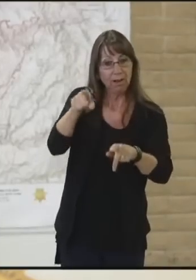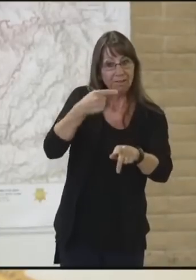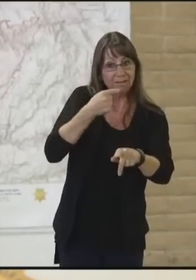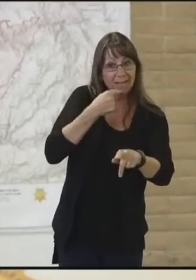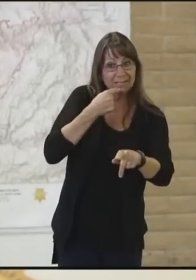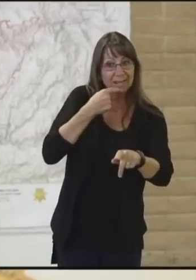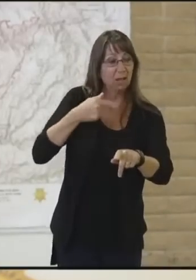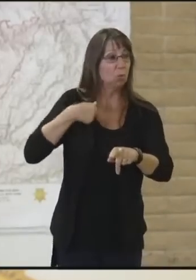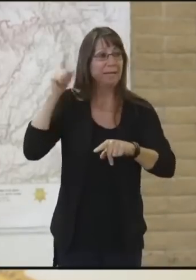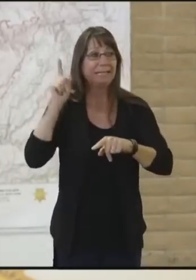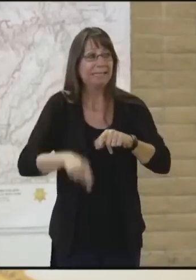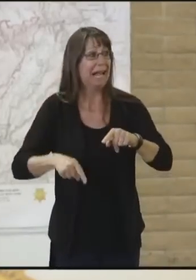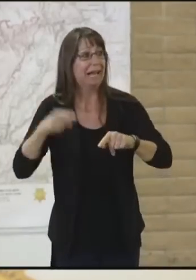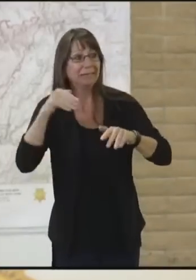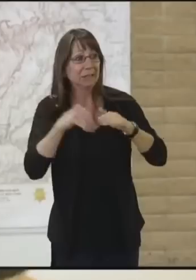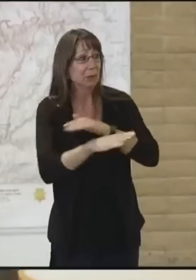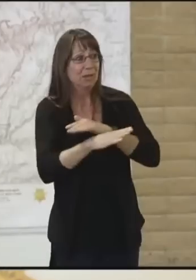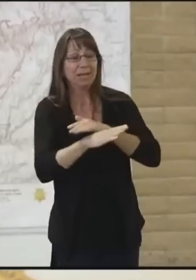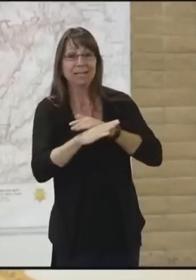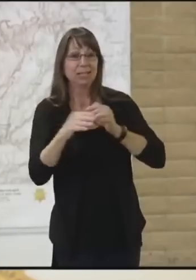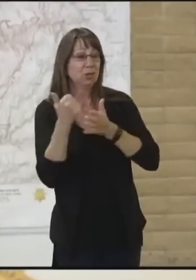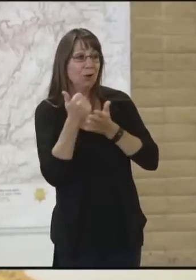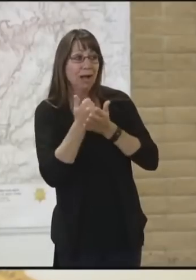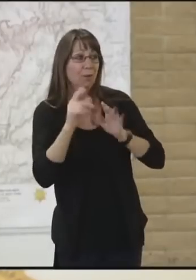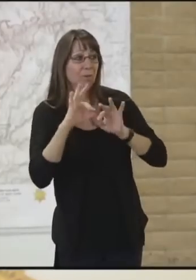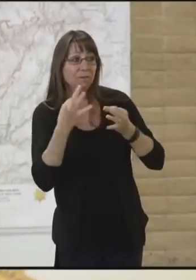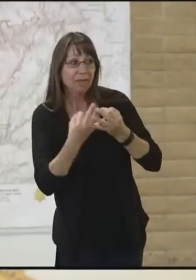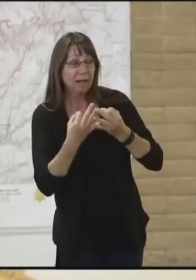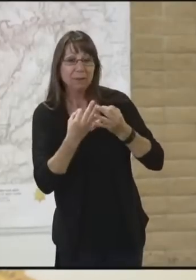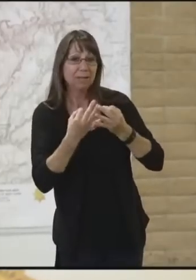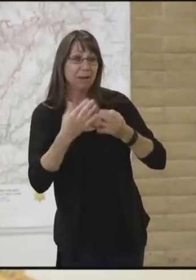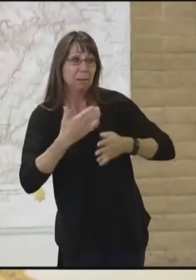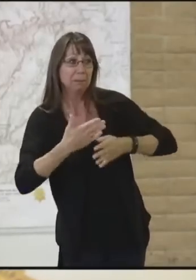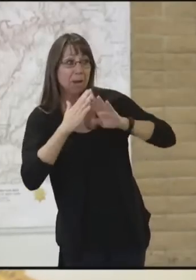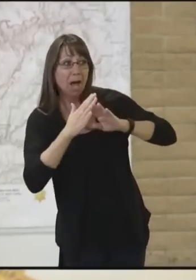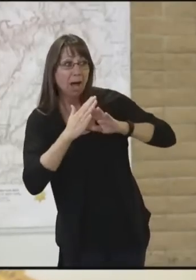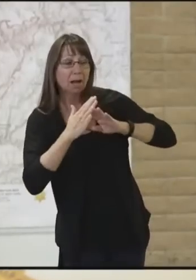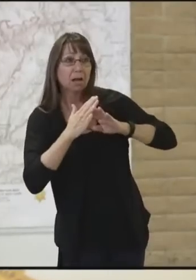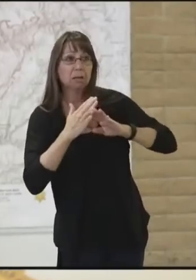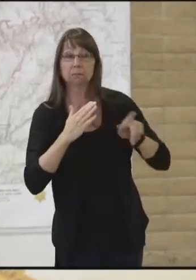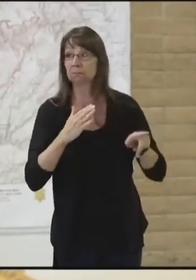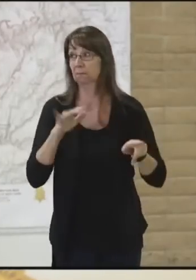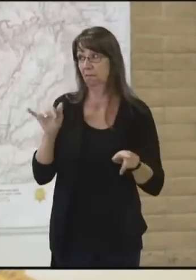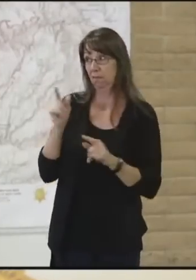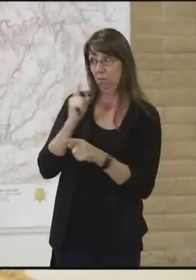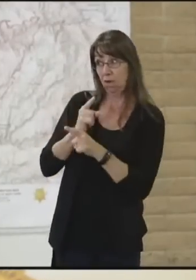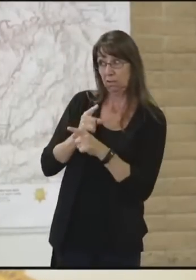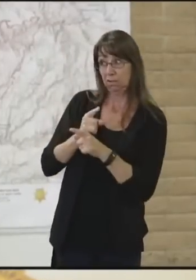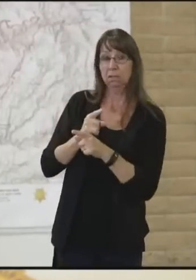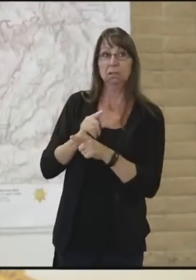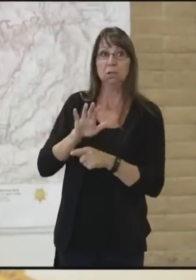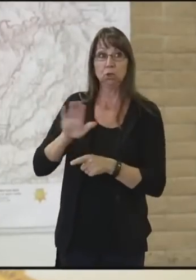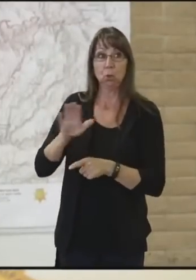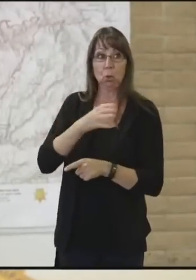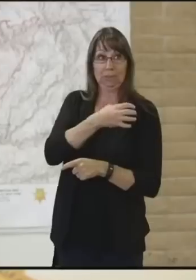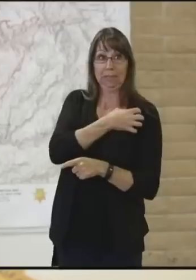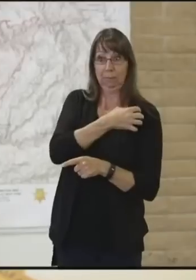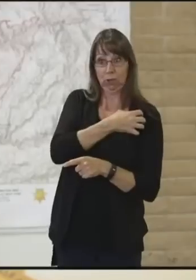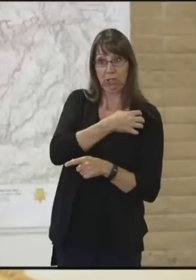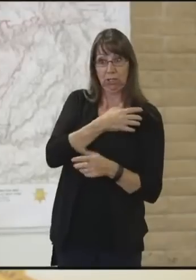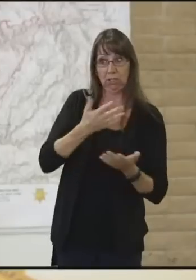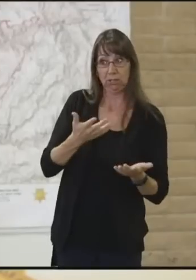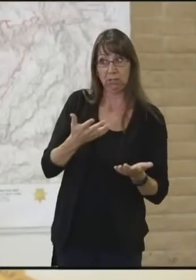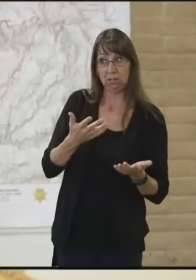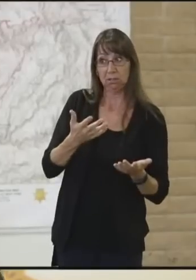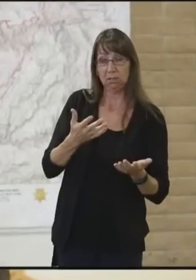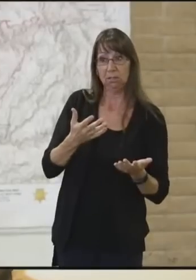and get some of their loved ones out, but they were stopped, prevented. Is that accurate for deputies? Or I don't know if this is a question for you or for